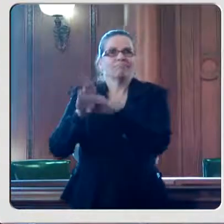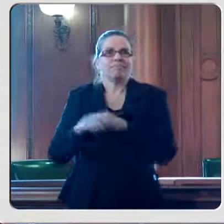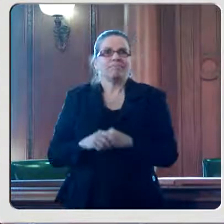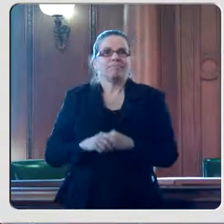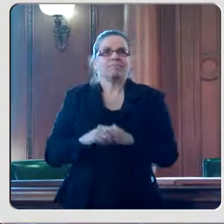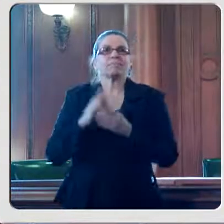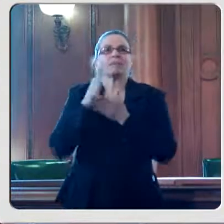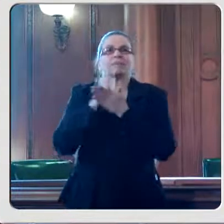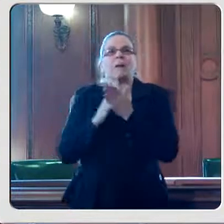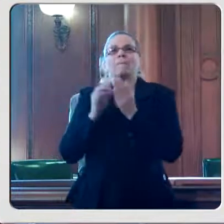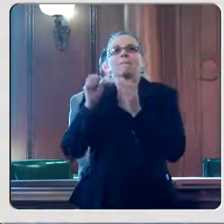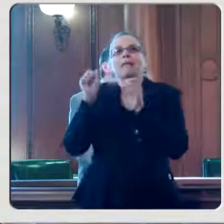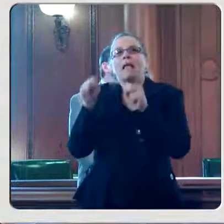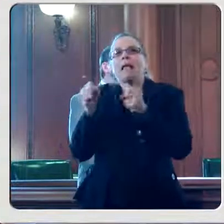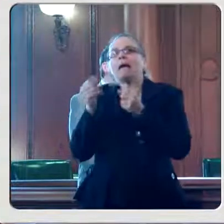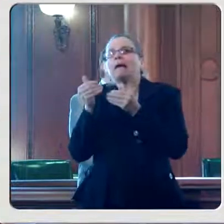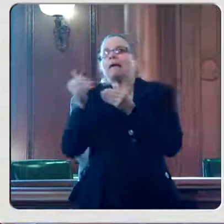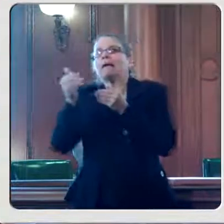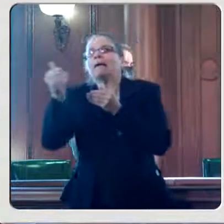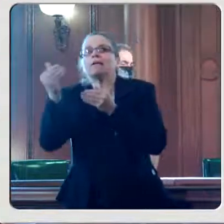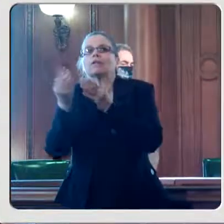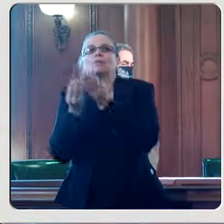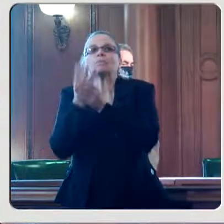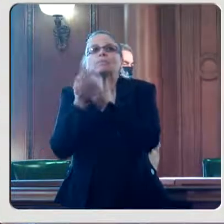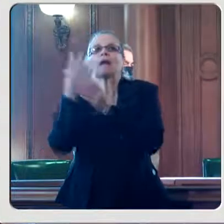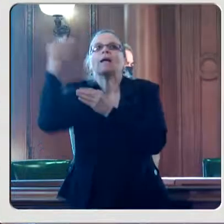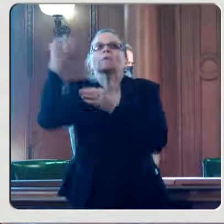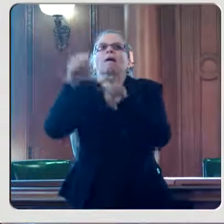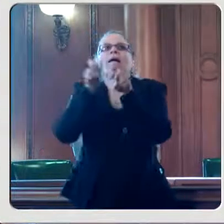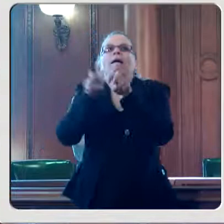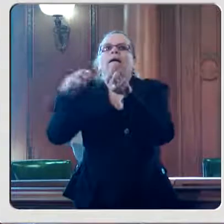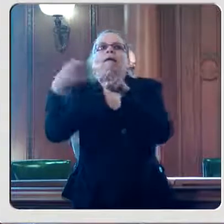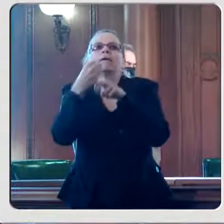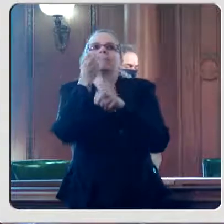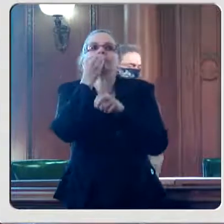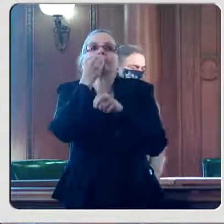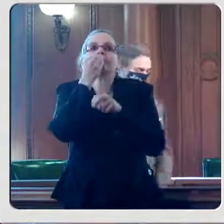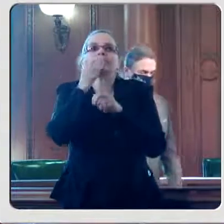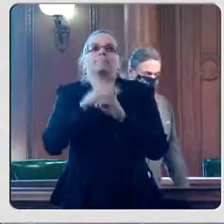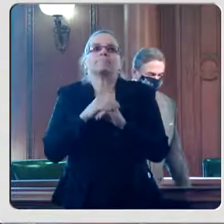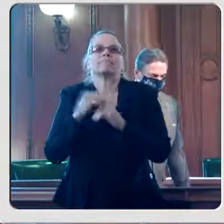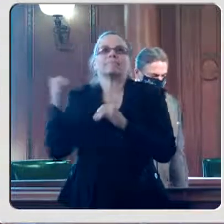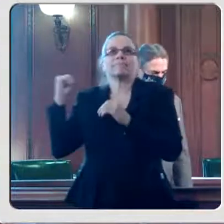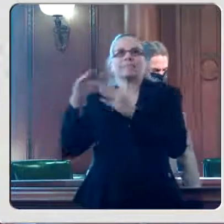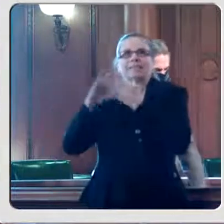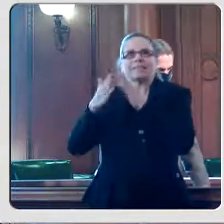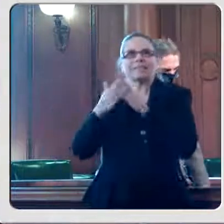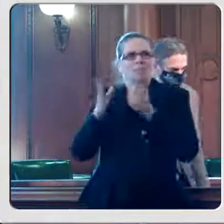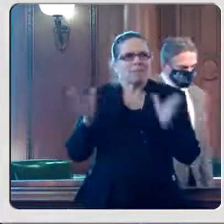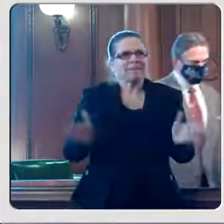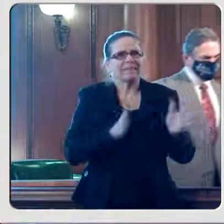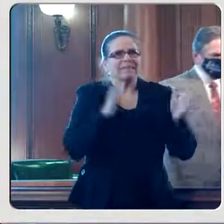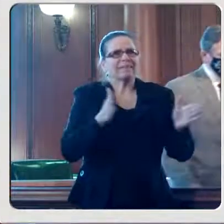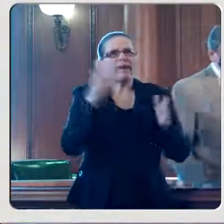will remain committed to advancing that objective going forward. Thank you, Mayor.